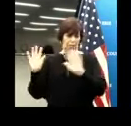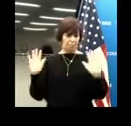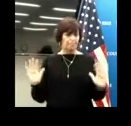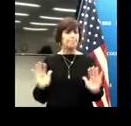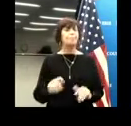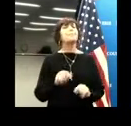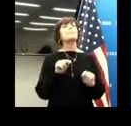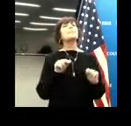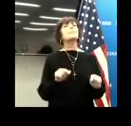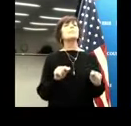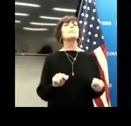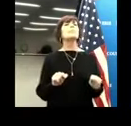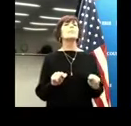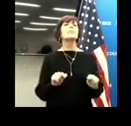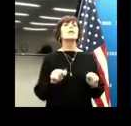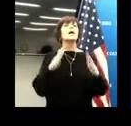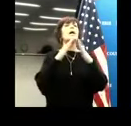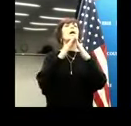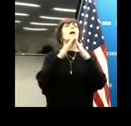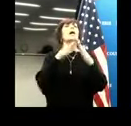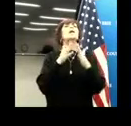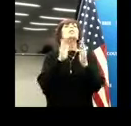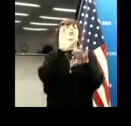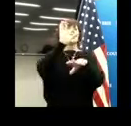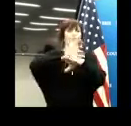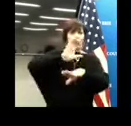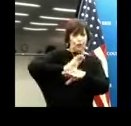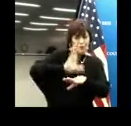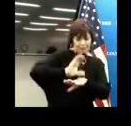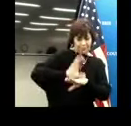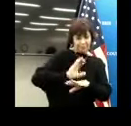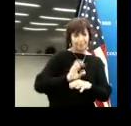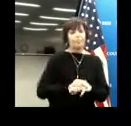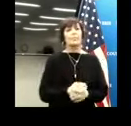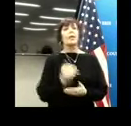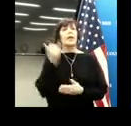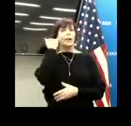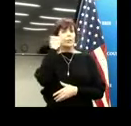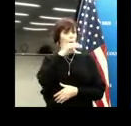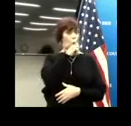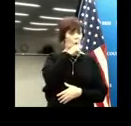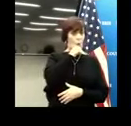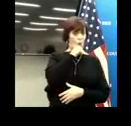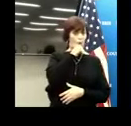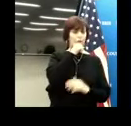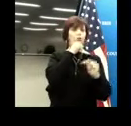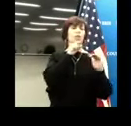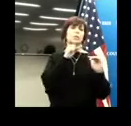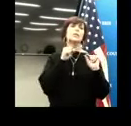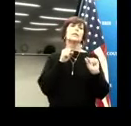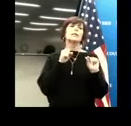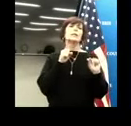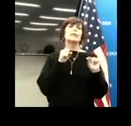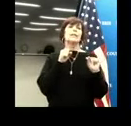With regards to houses of worship, if you are in the orange zone, it is the lesser of